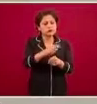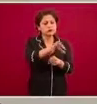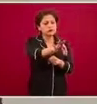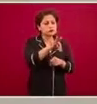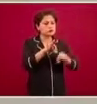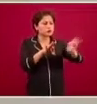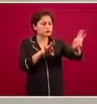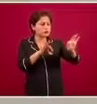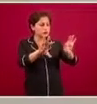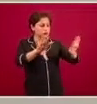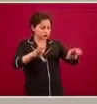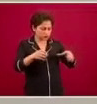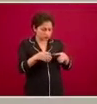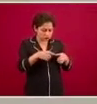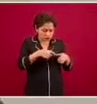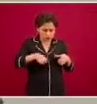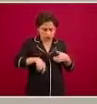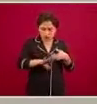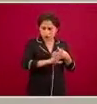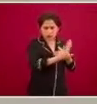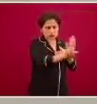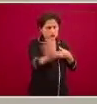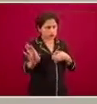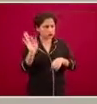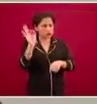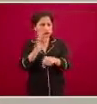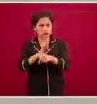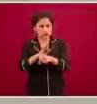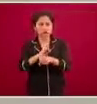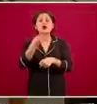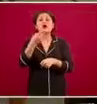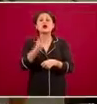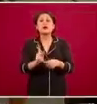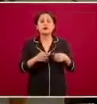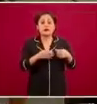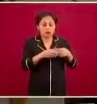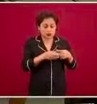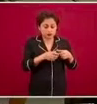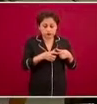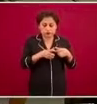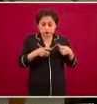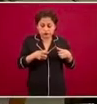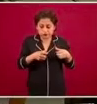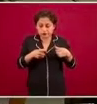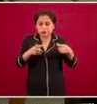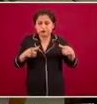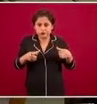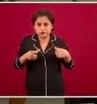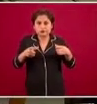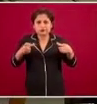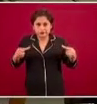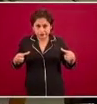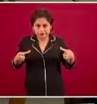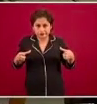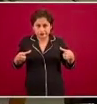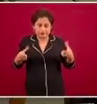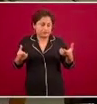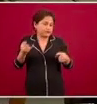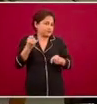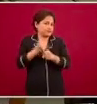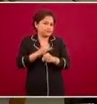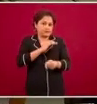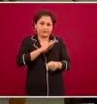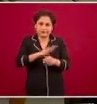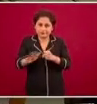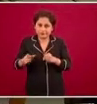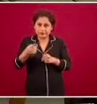cases. So the ones that you detect, you put them in isolations. In isolation, but we said from the very beginning